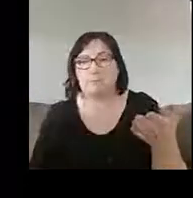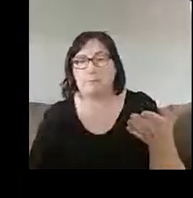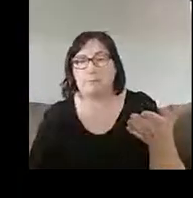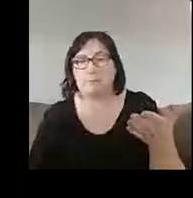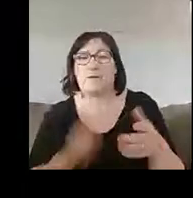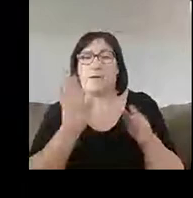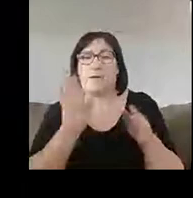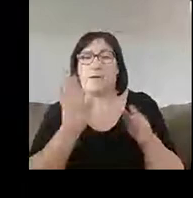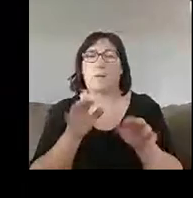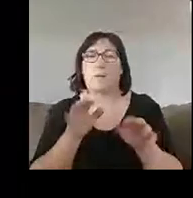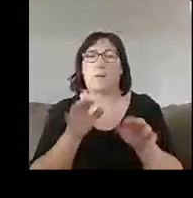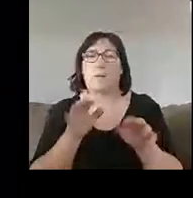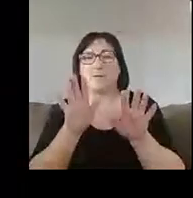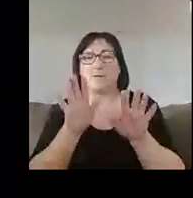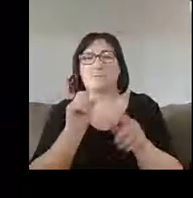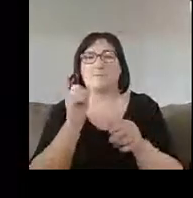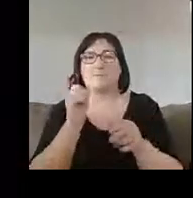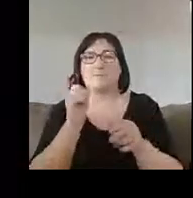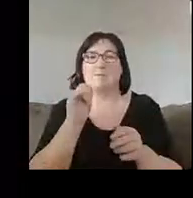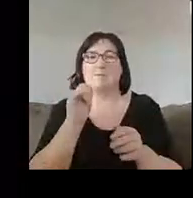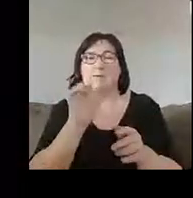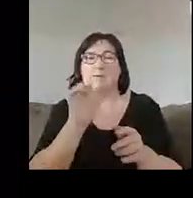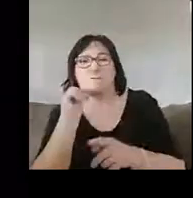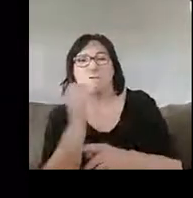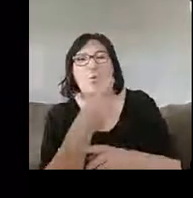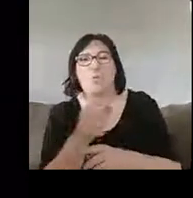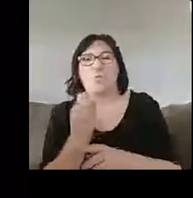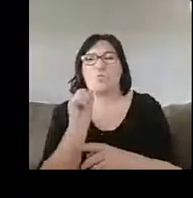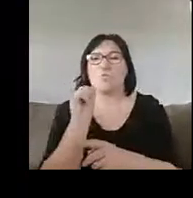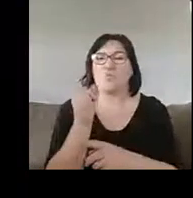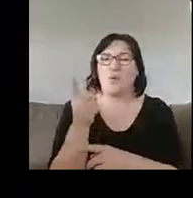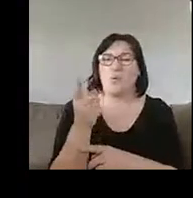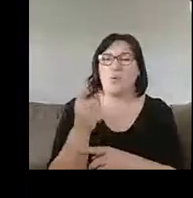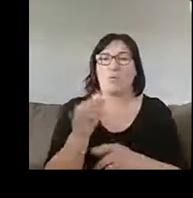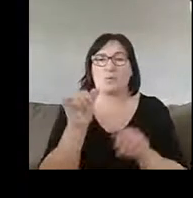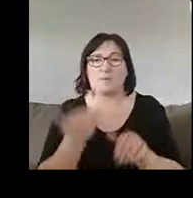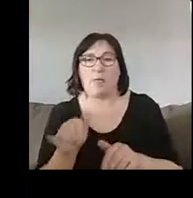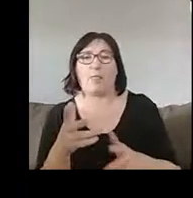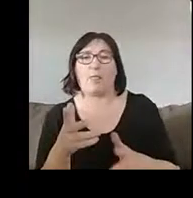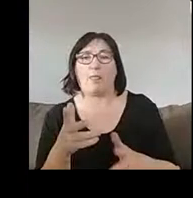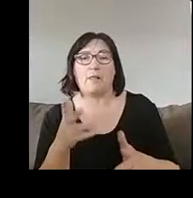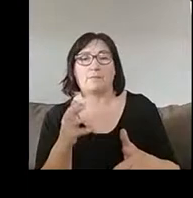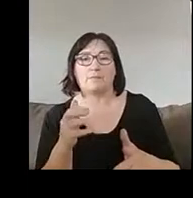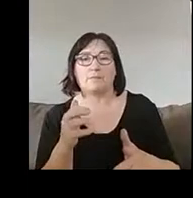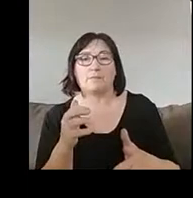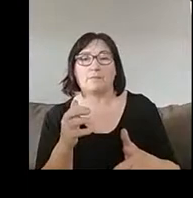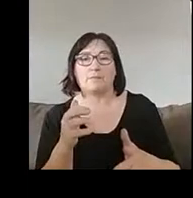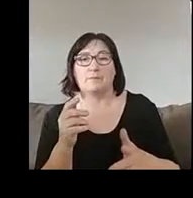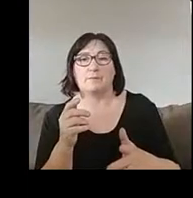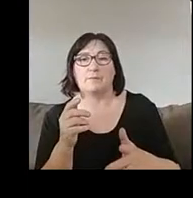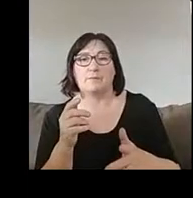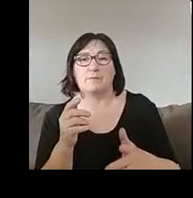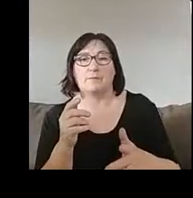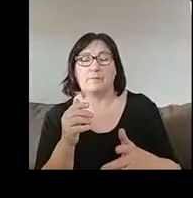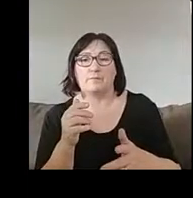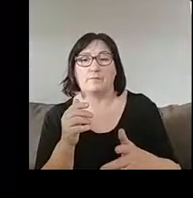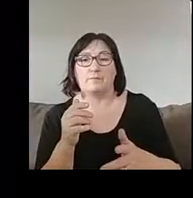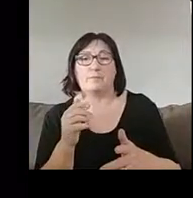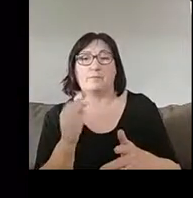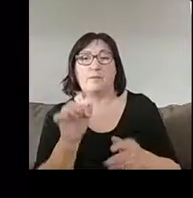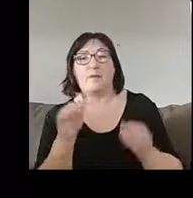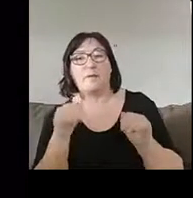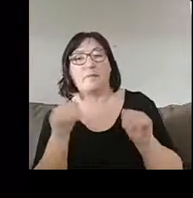in the queue just to see if there's not an ITSI for them. Now, it's usually a due to you. If it's a due to you, SARS